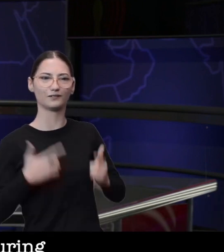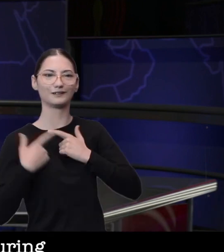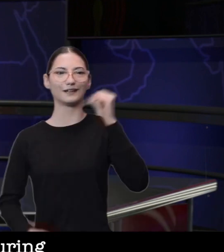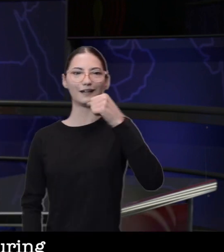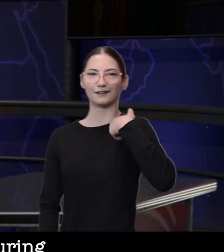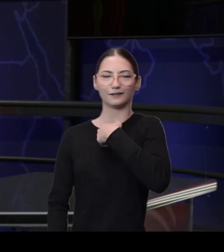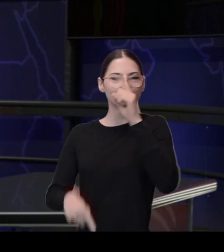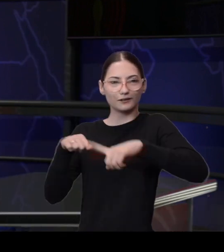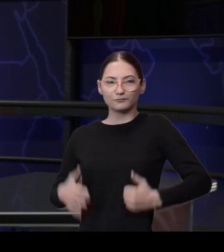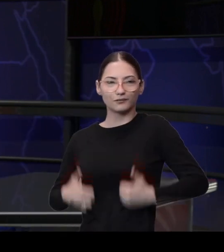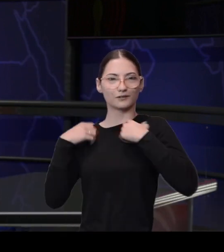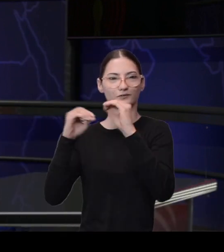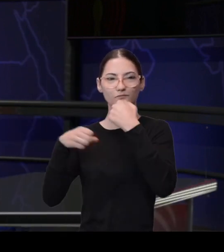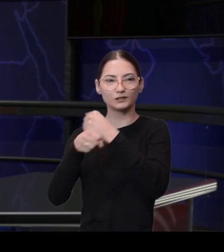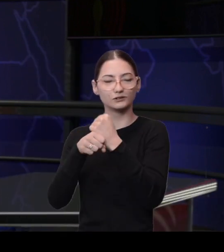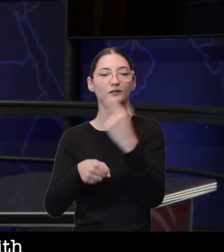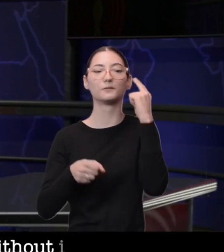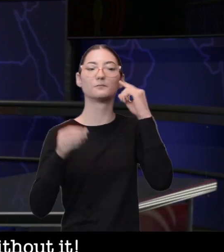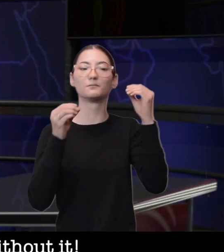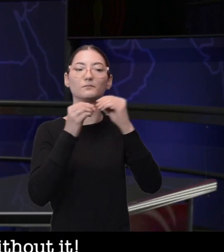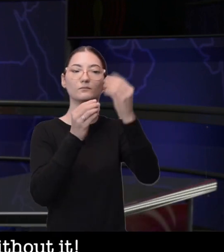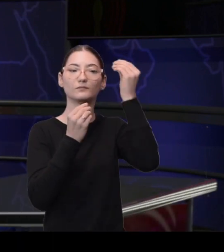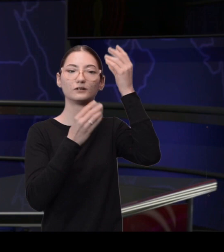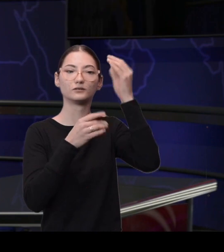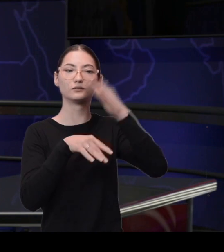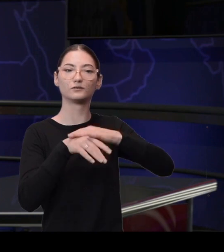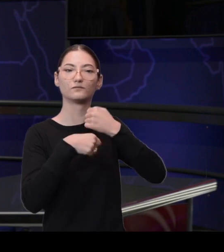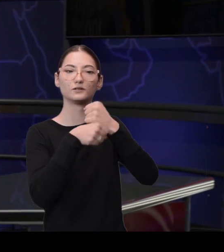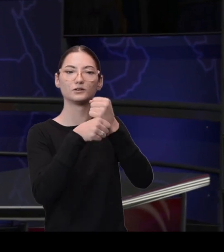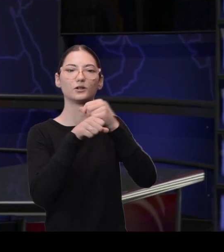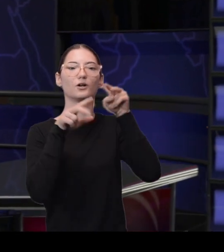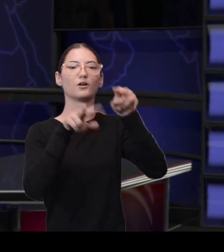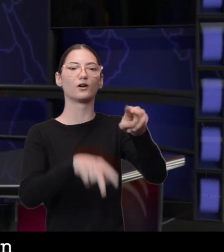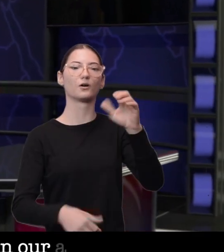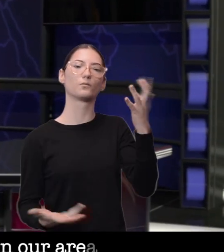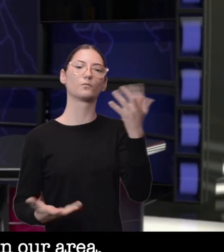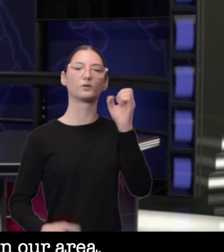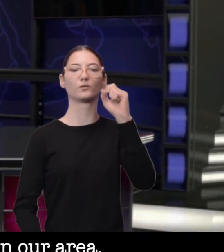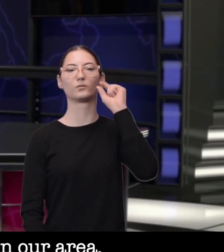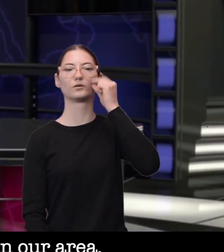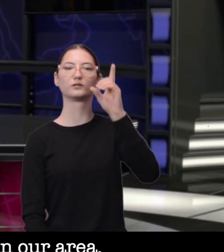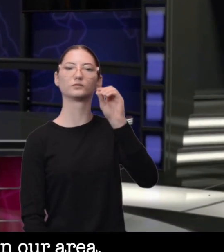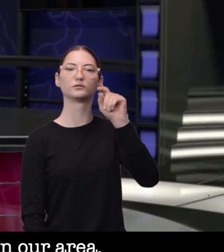important to everyday life. Yeah, we wouldn't be able to survive without it. For more information on manufacturing in our